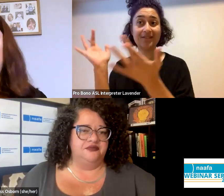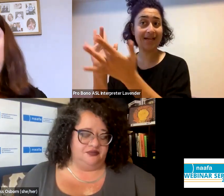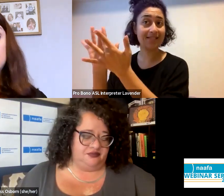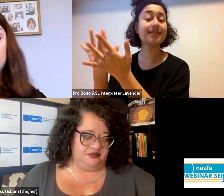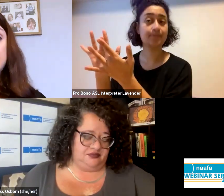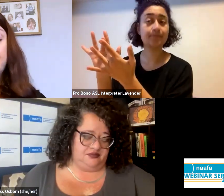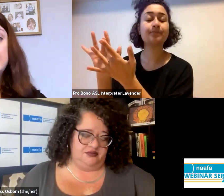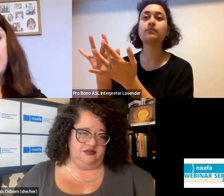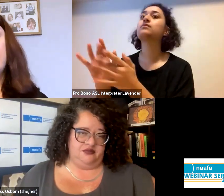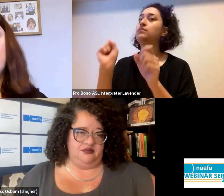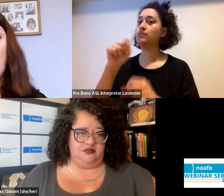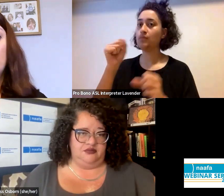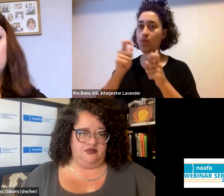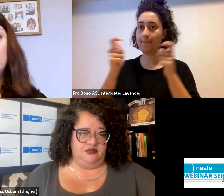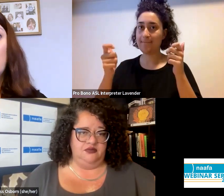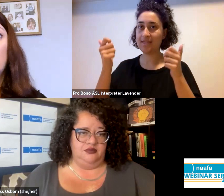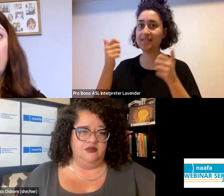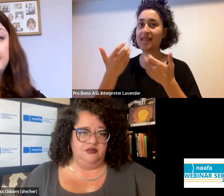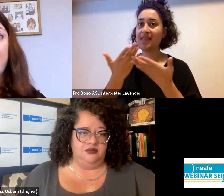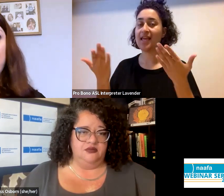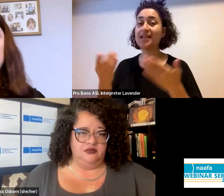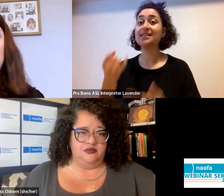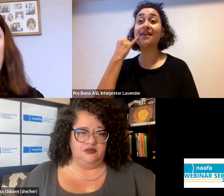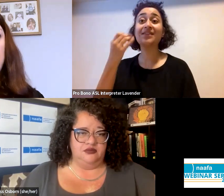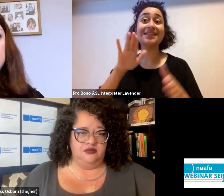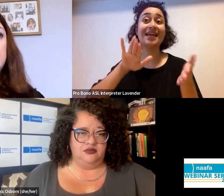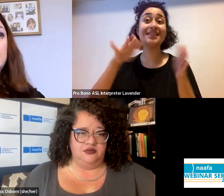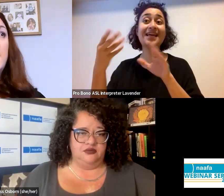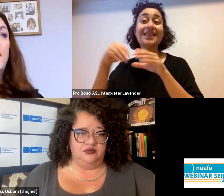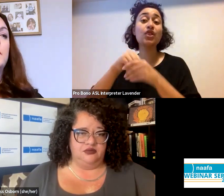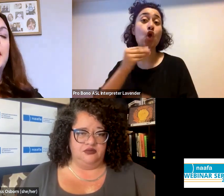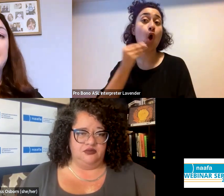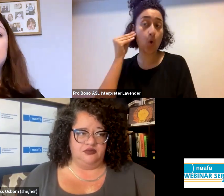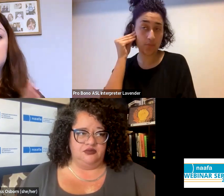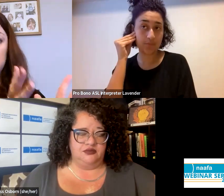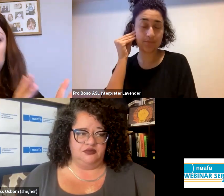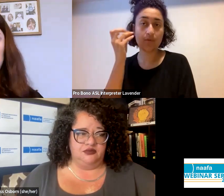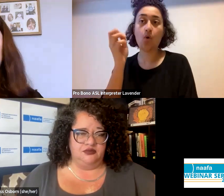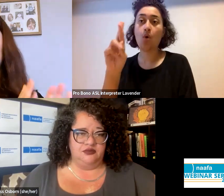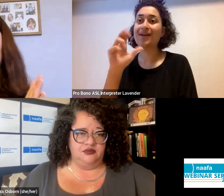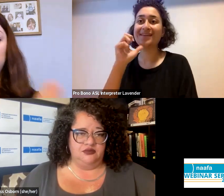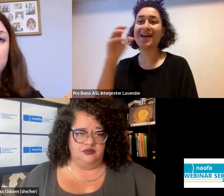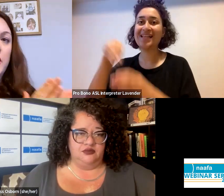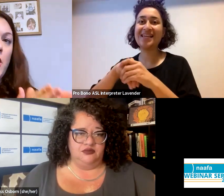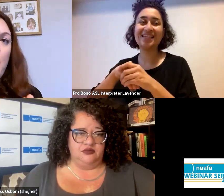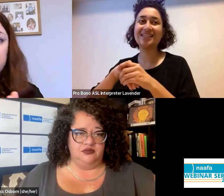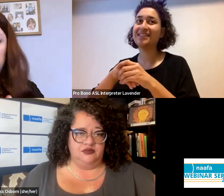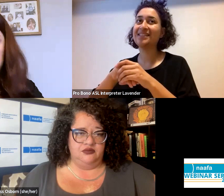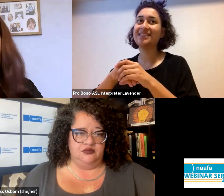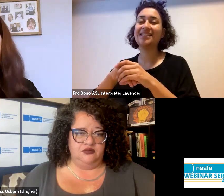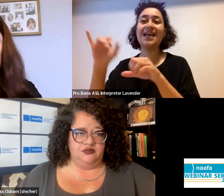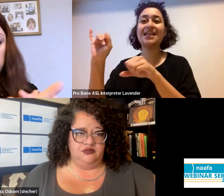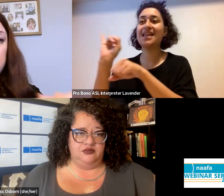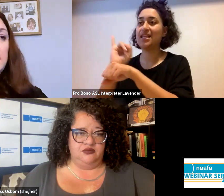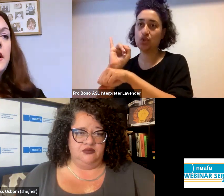So the biggest thing is if it's a death in the home or a death that's not in an institution, a nursing home,